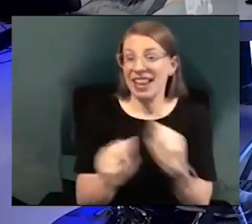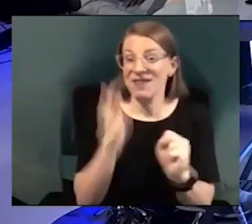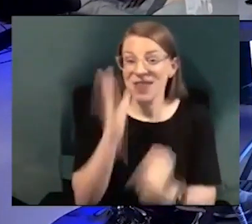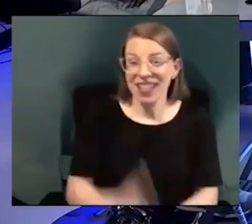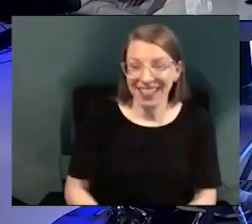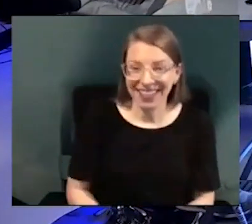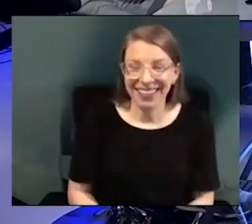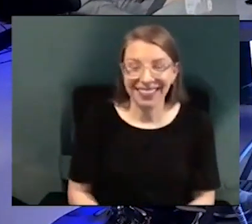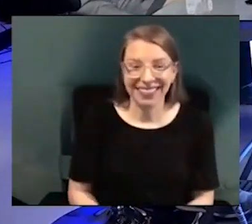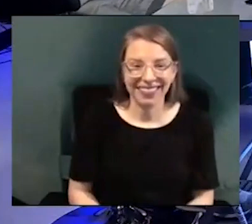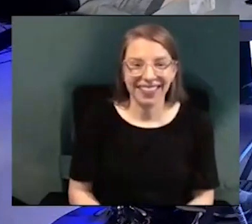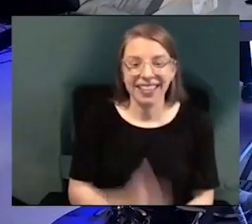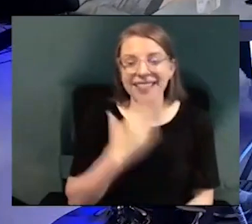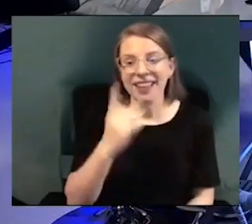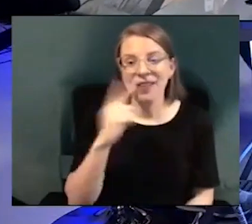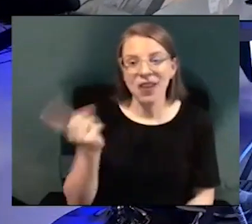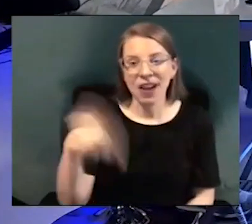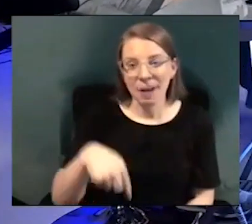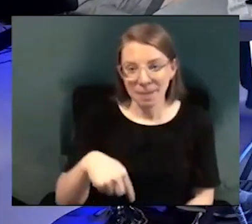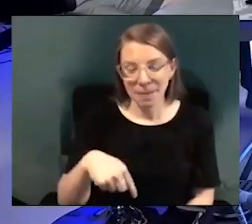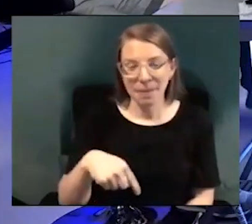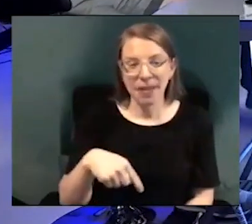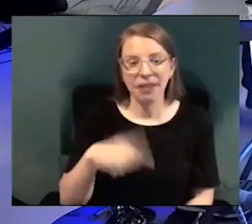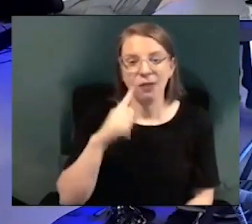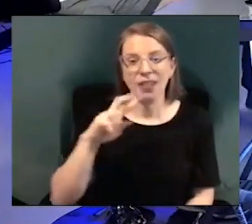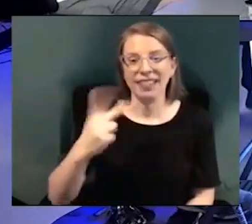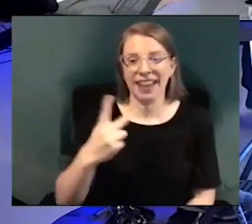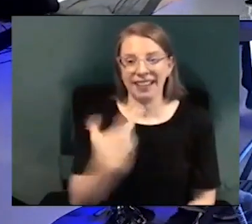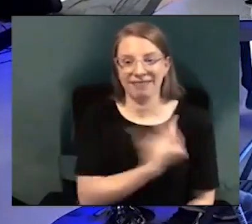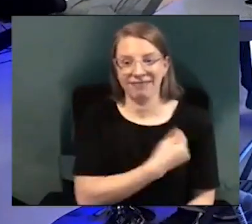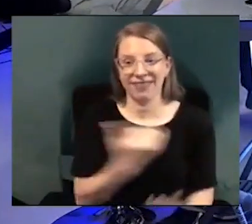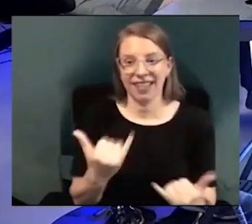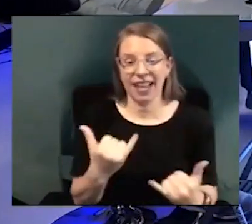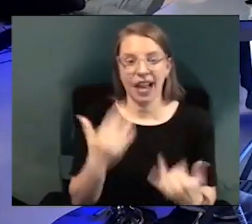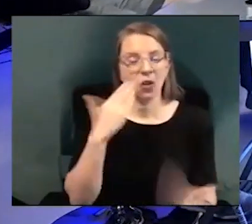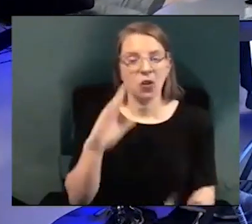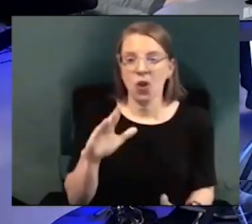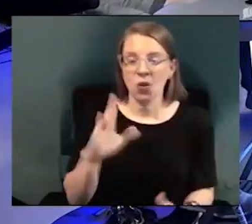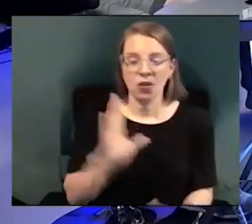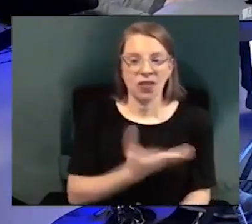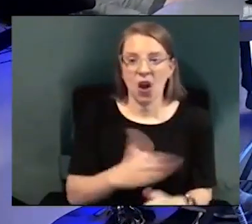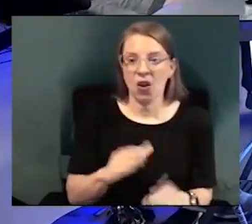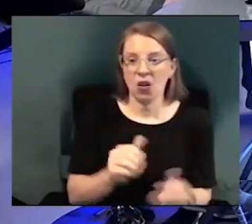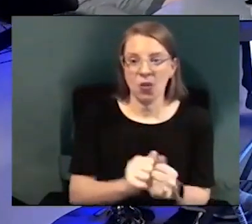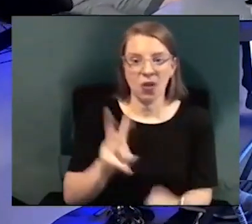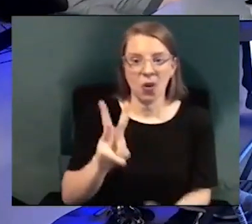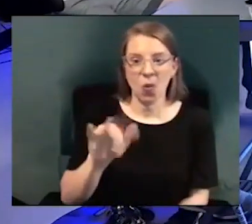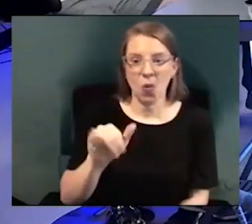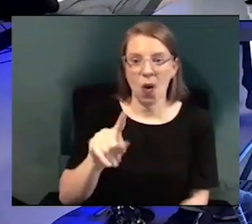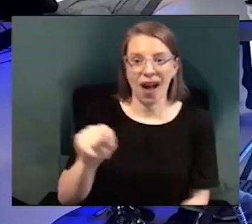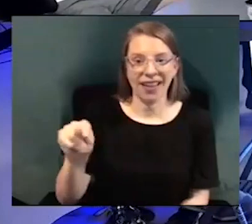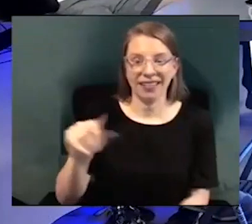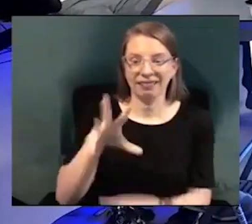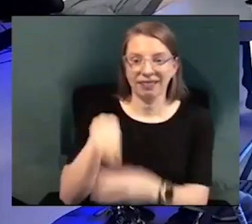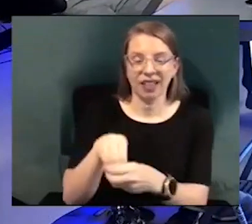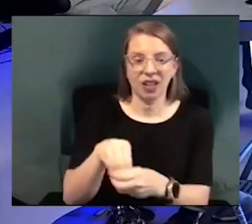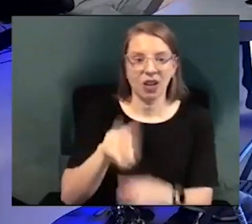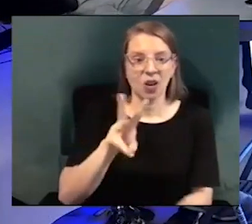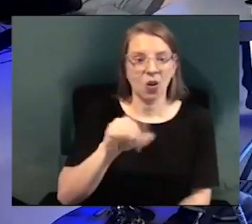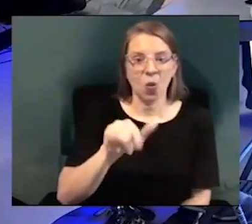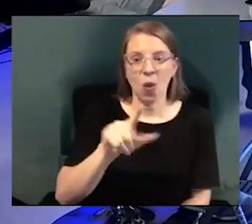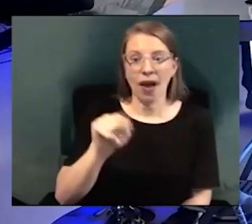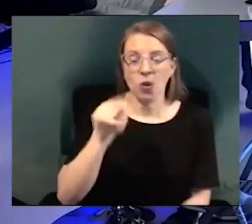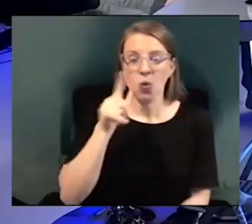right. Well, thanks for coming in and doing this today. Yeah, thank you. And I don't know a song with Wyatt in it, so you're lucky about that. I guess. So Wyatt will be going into high